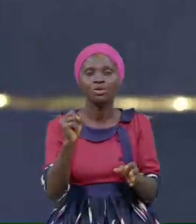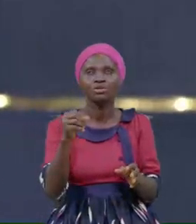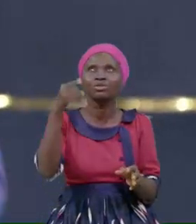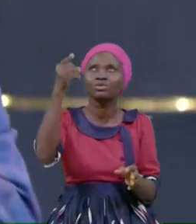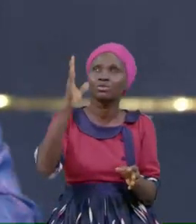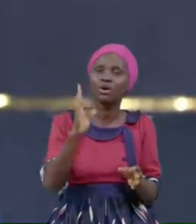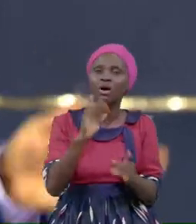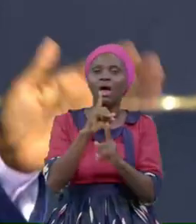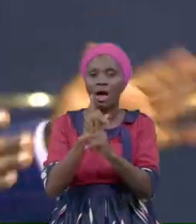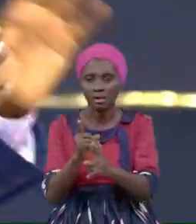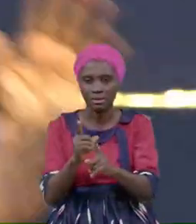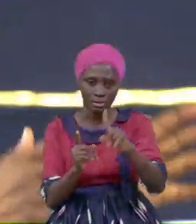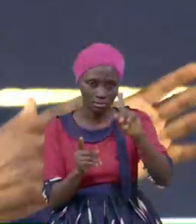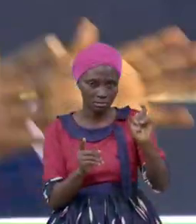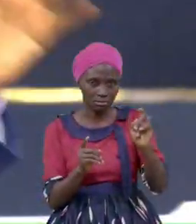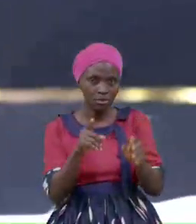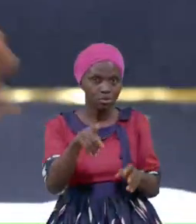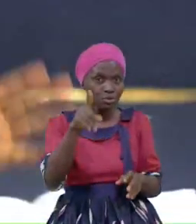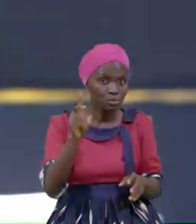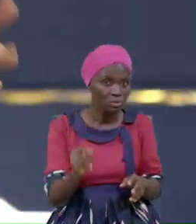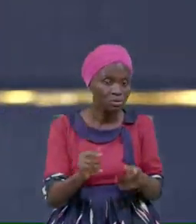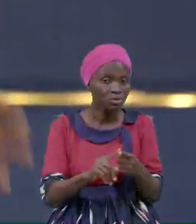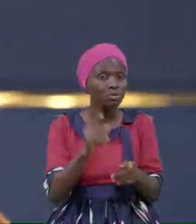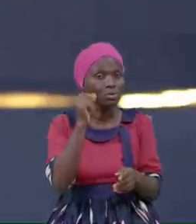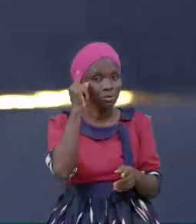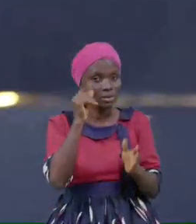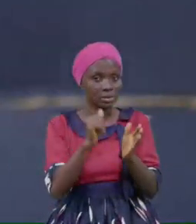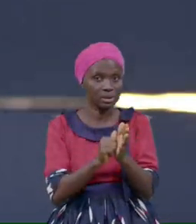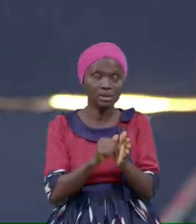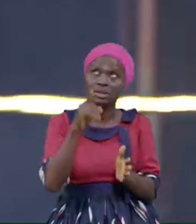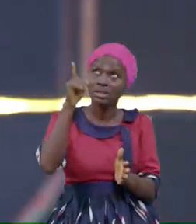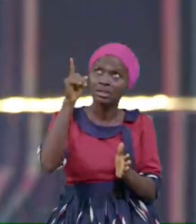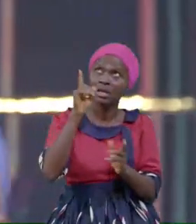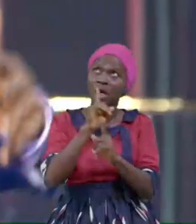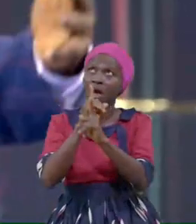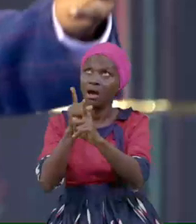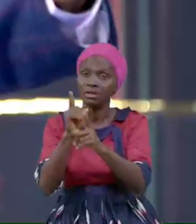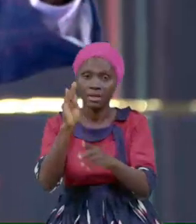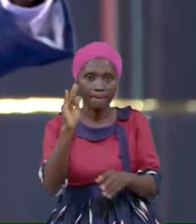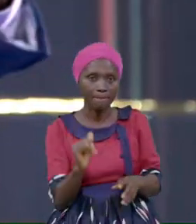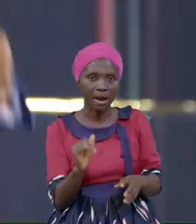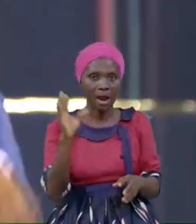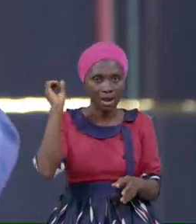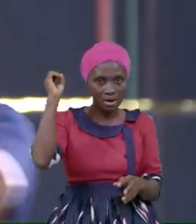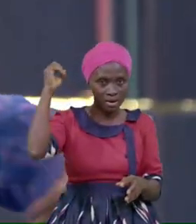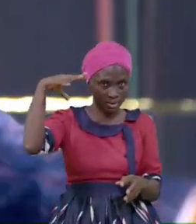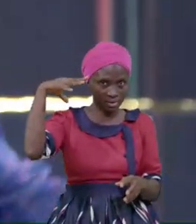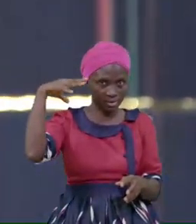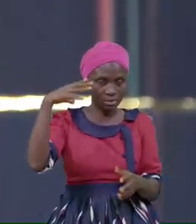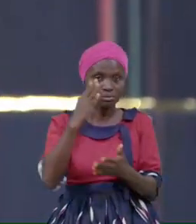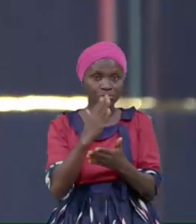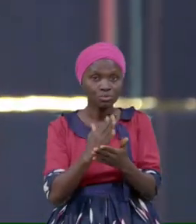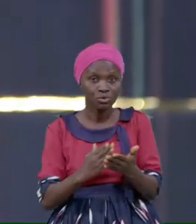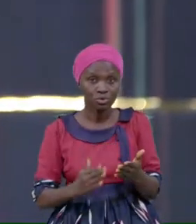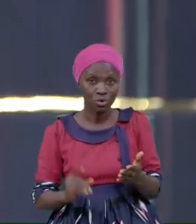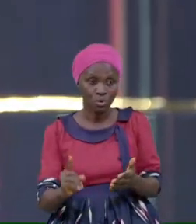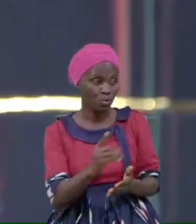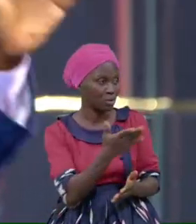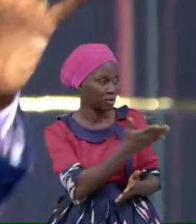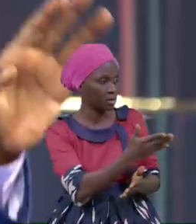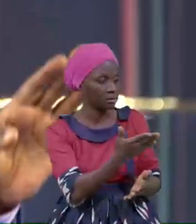to understand. He responds by grace. Somebody there could roll on the ground.